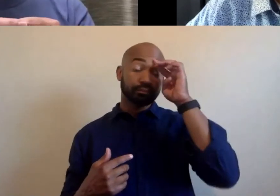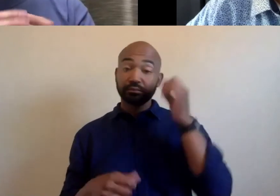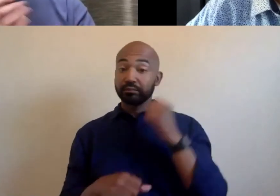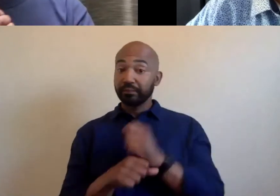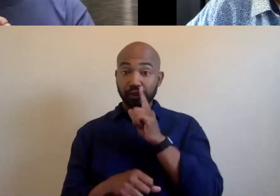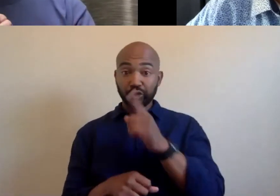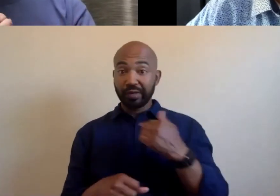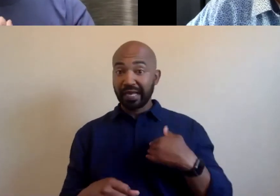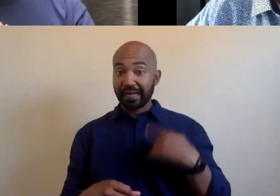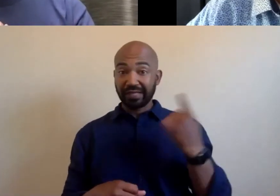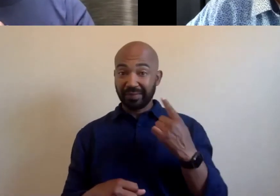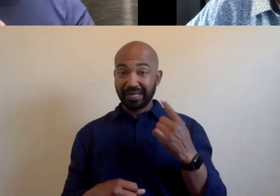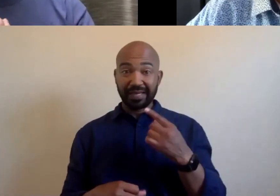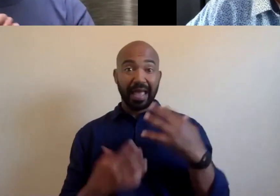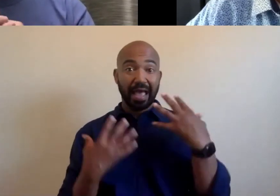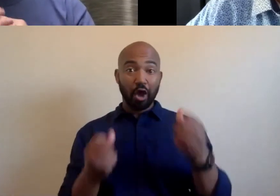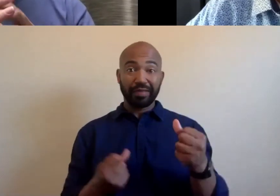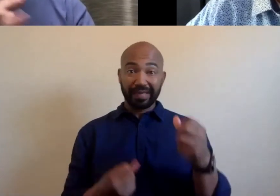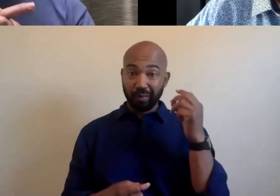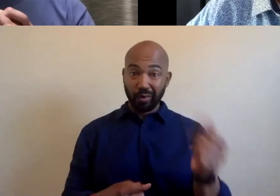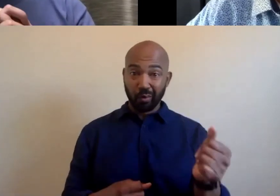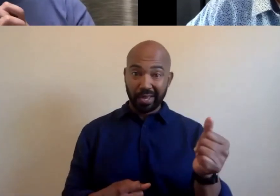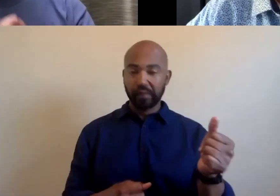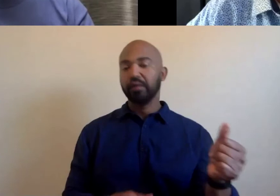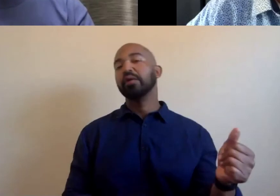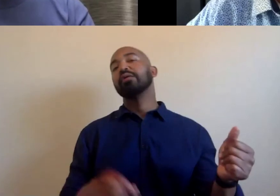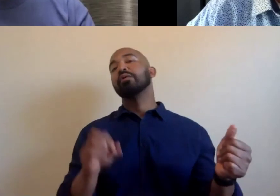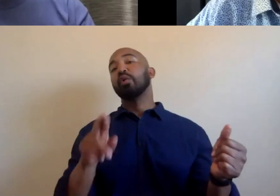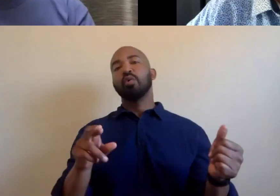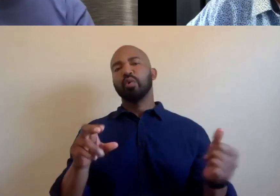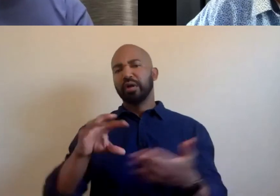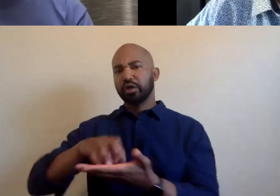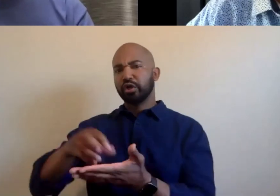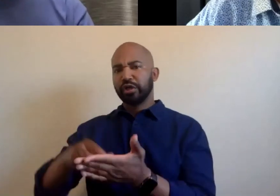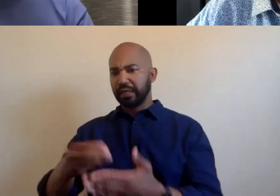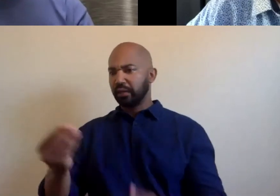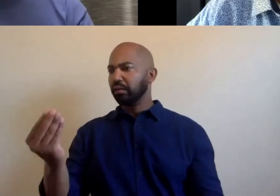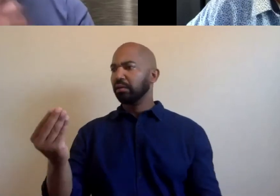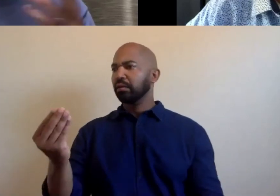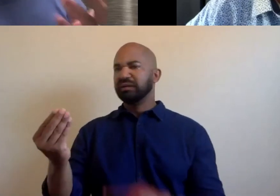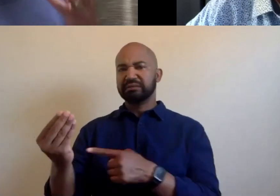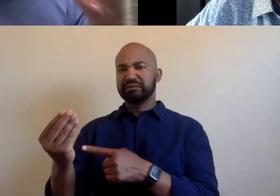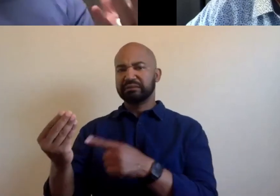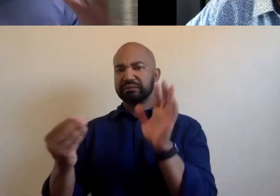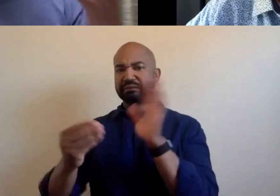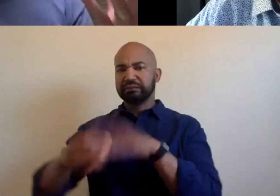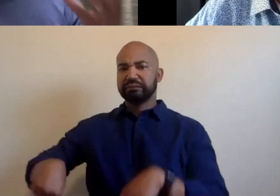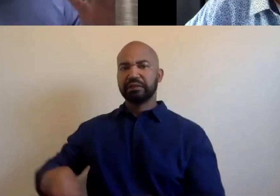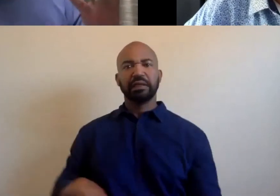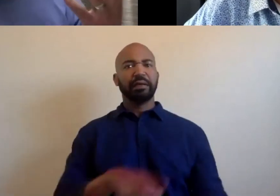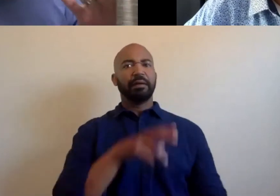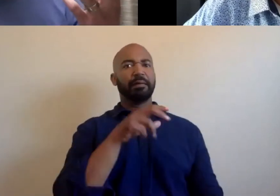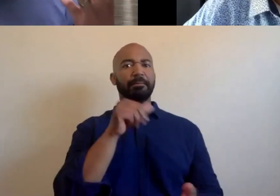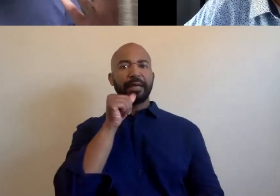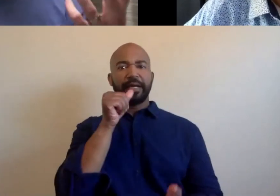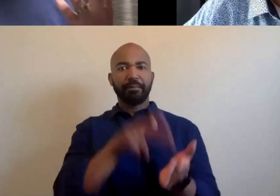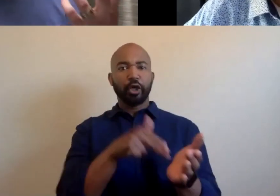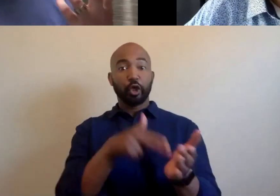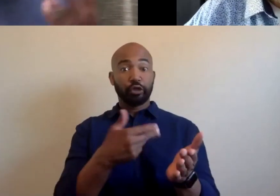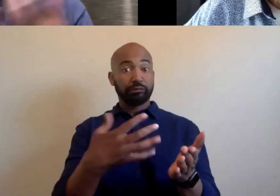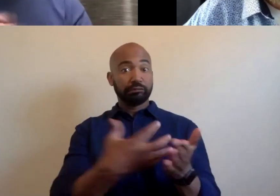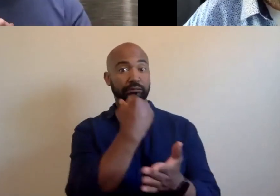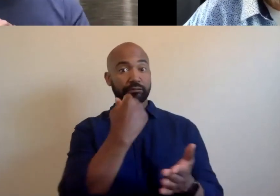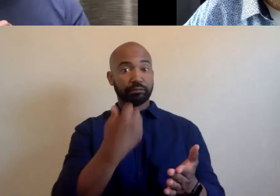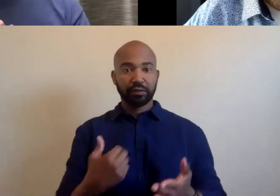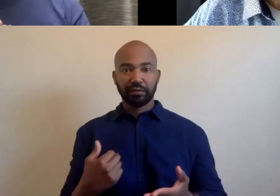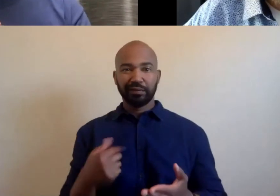straight away? Or do I even, instead of a cookie, would peanut butter be better? Those are the questions that you kind of have